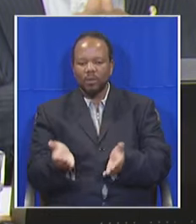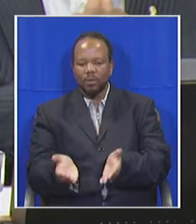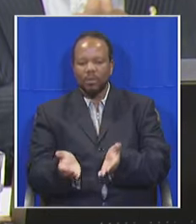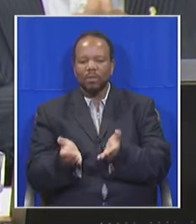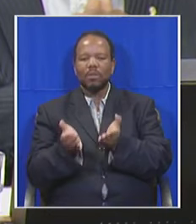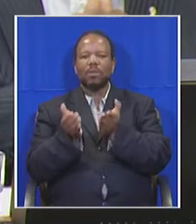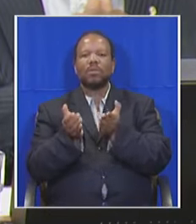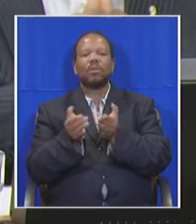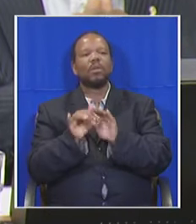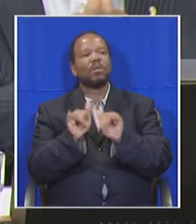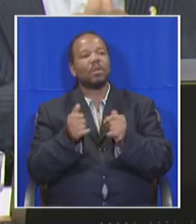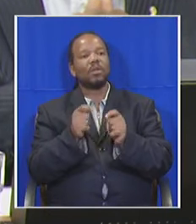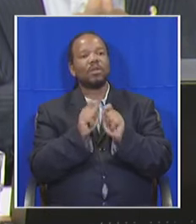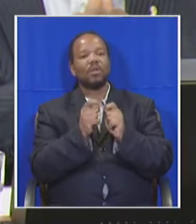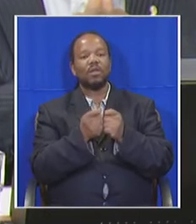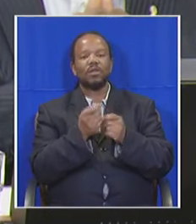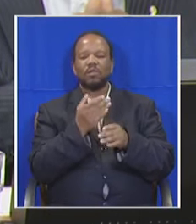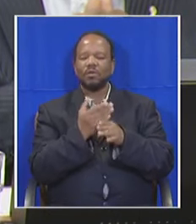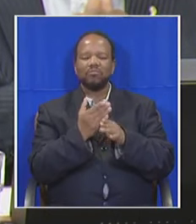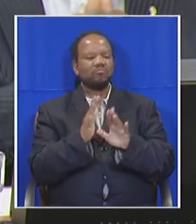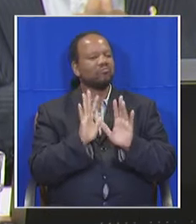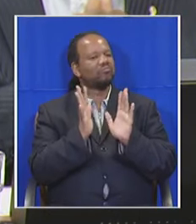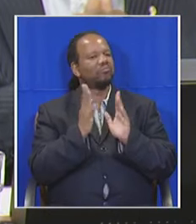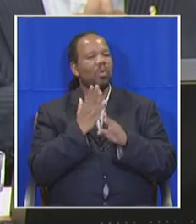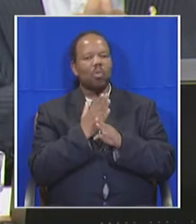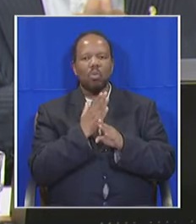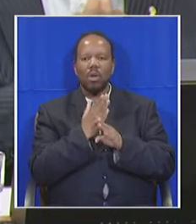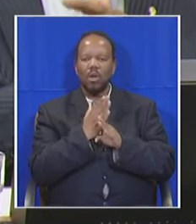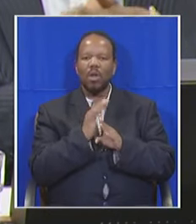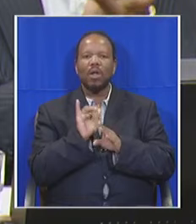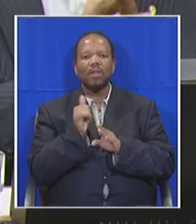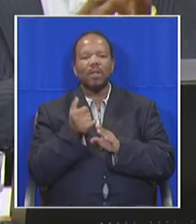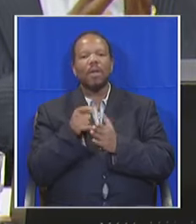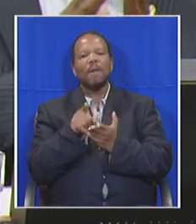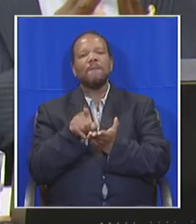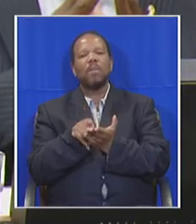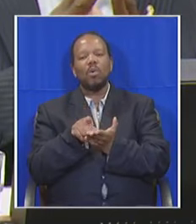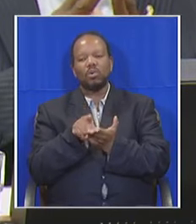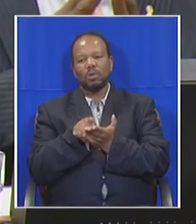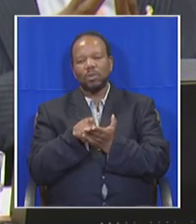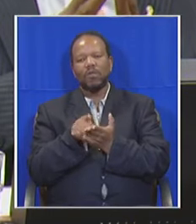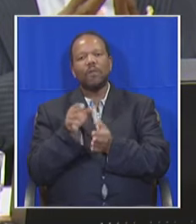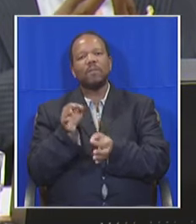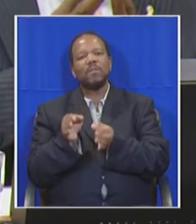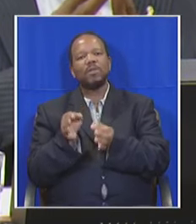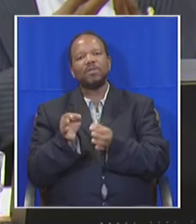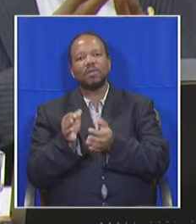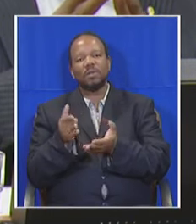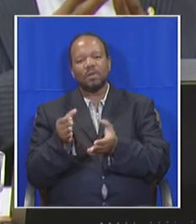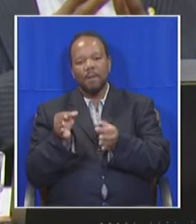Persons Task Team for the sterling work in recovering the remains of the former missing political prisoners, and